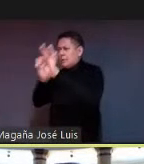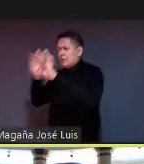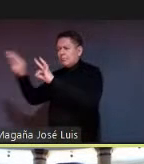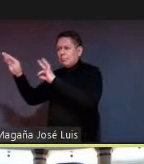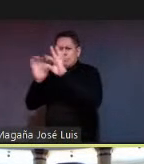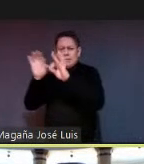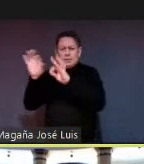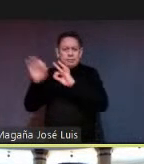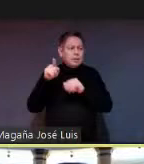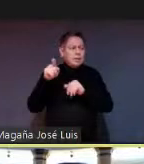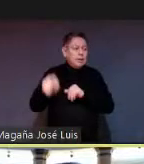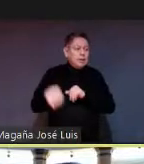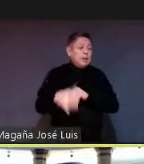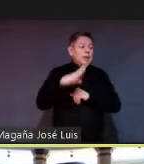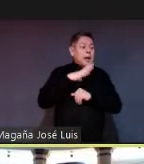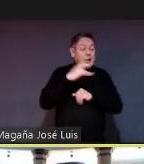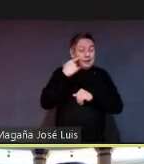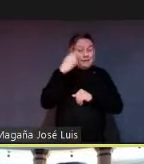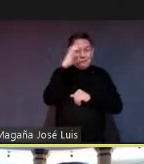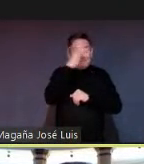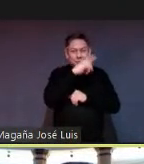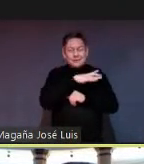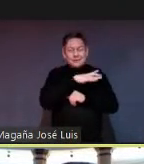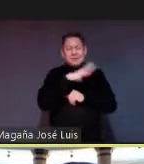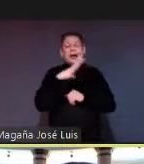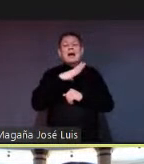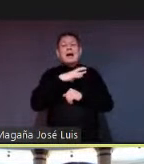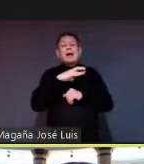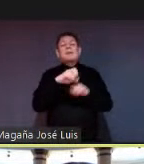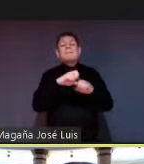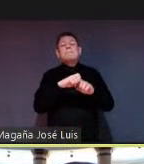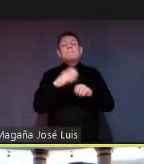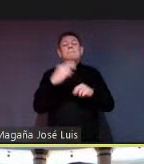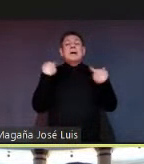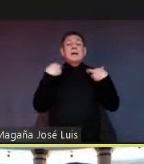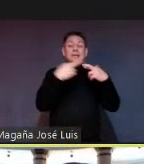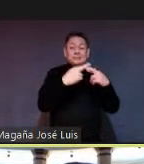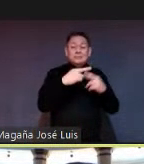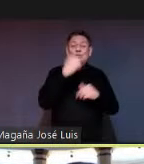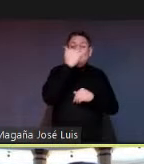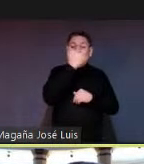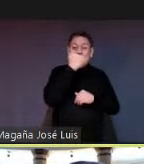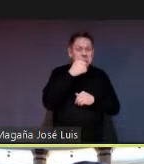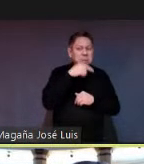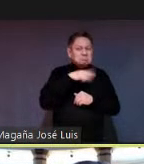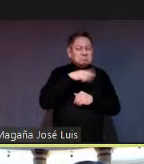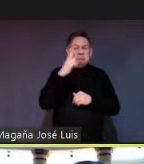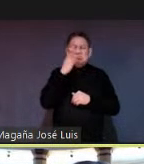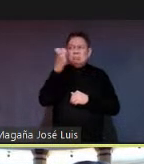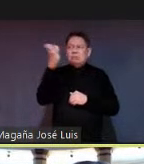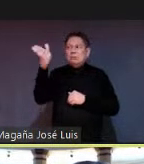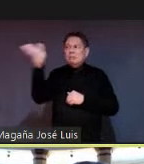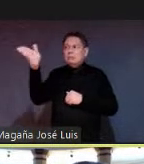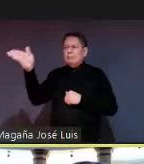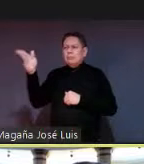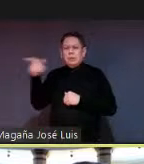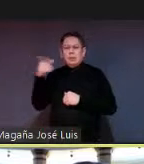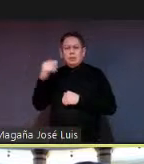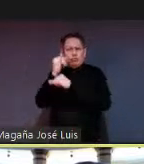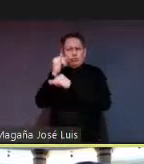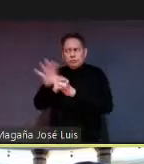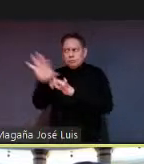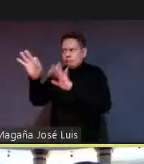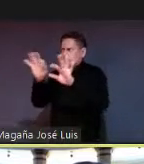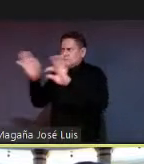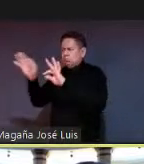These are pictures of our visits to various universities. Both teachers and students visited these